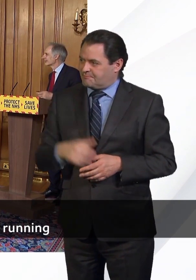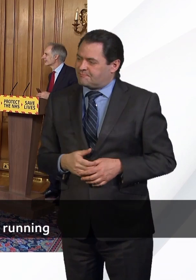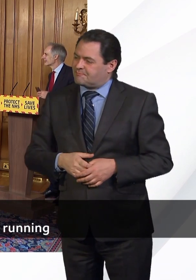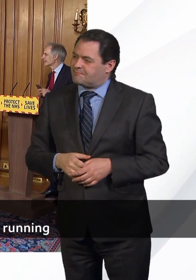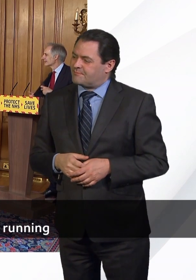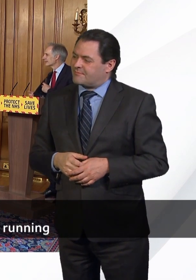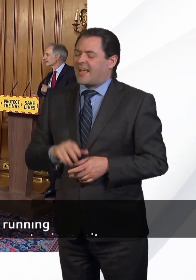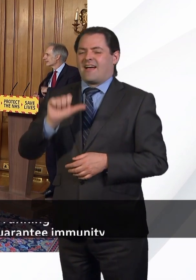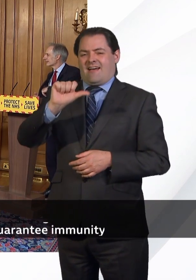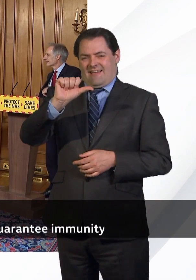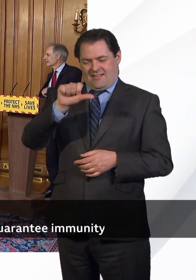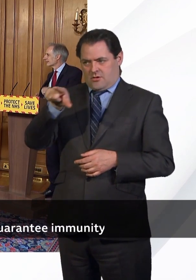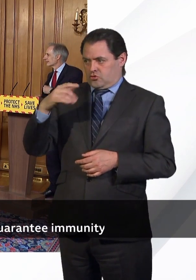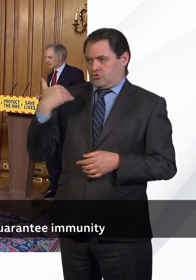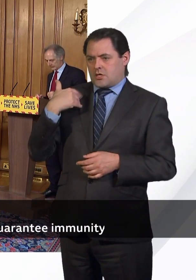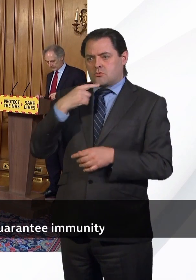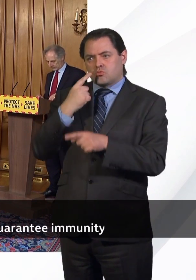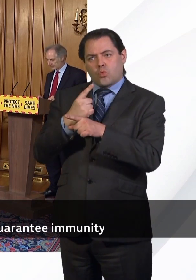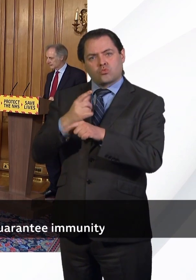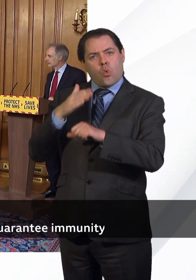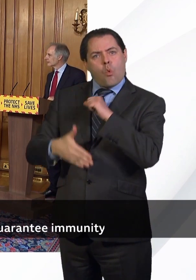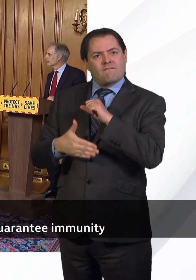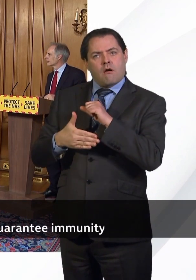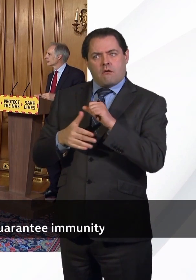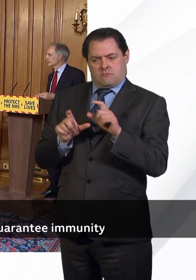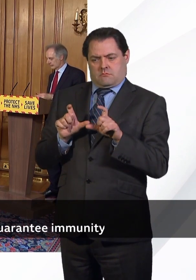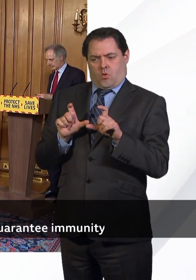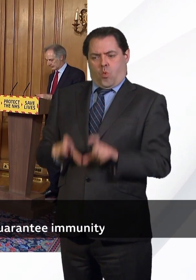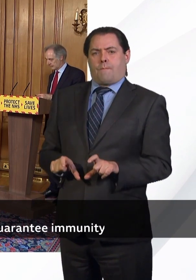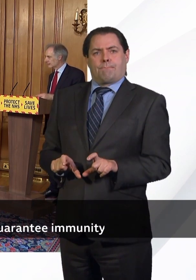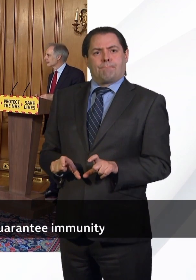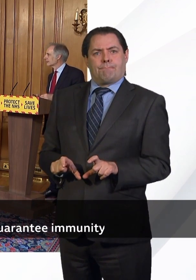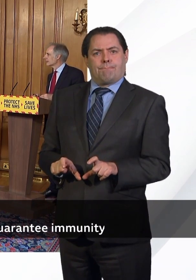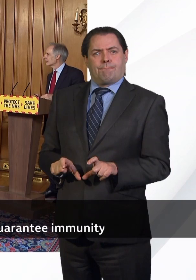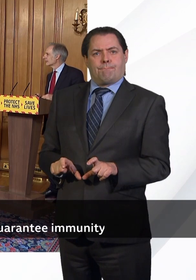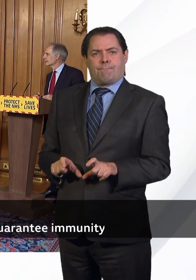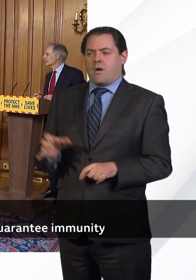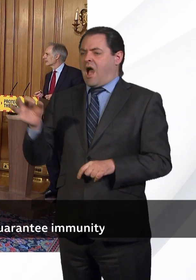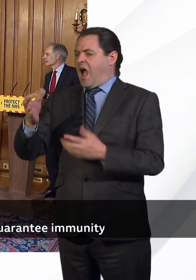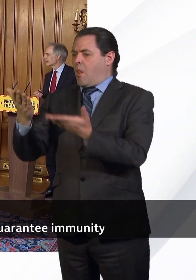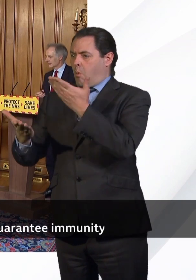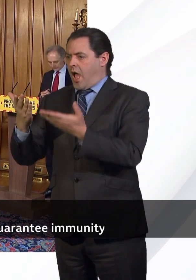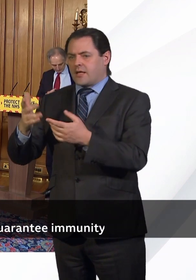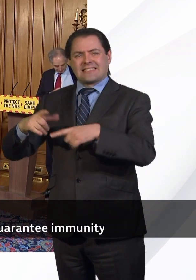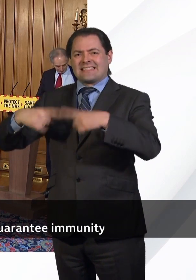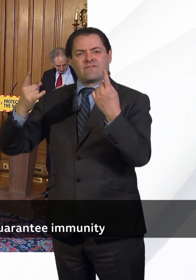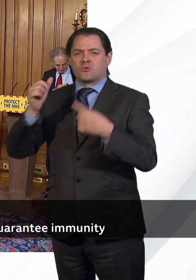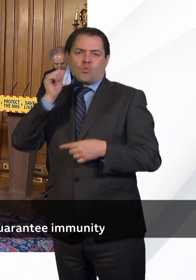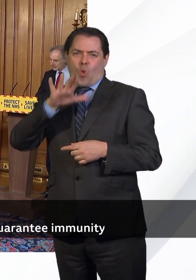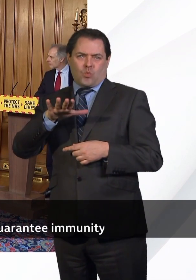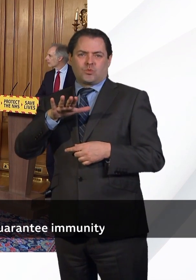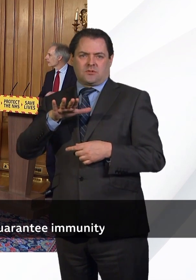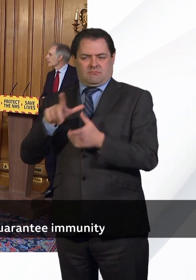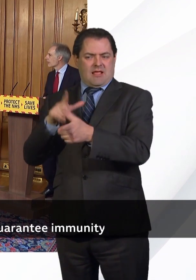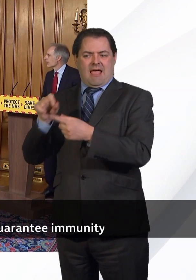all. So as you said earlier, we're told the lockdown won't be eased on the island as part of the rollout of this app. Does that means